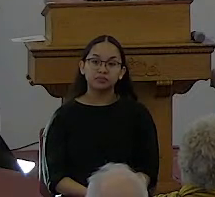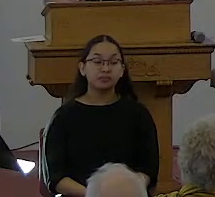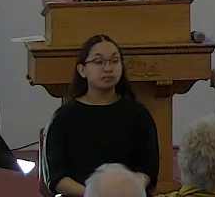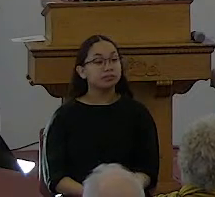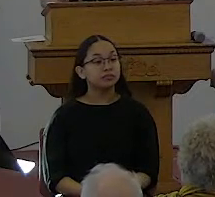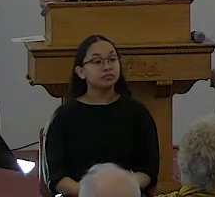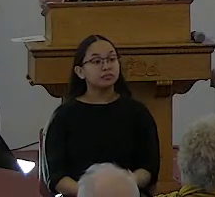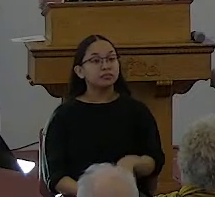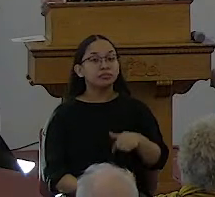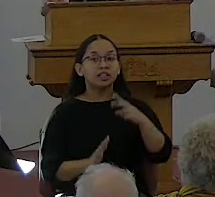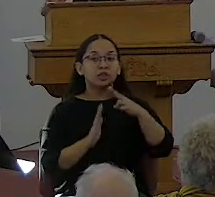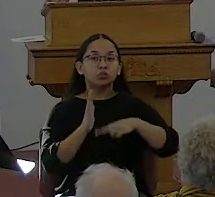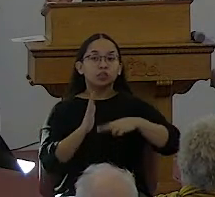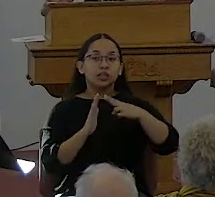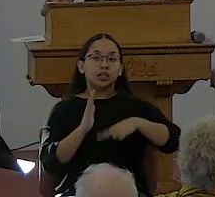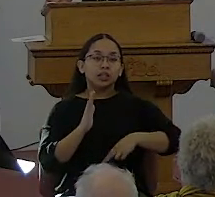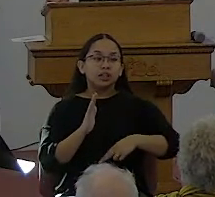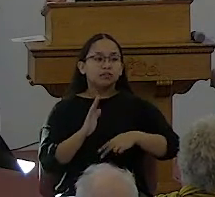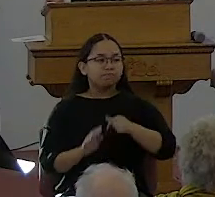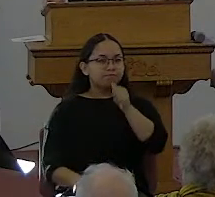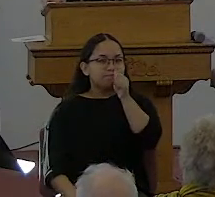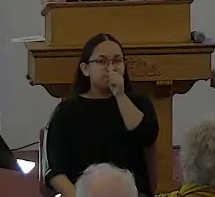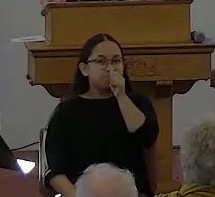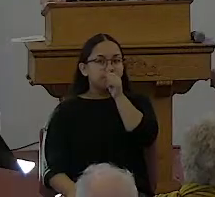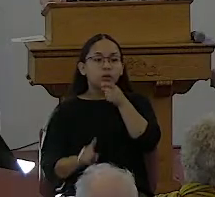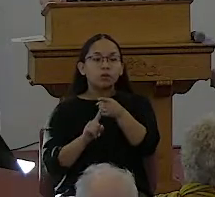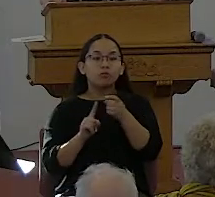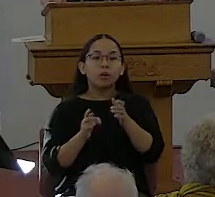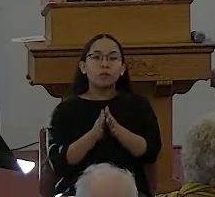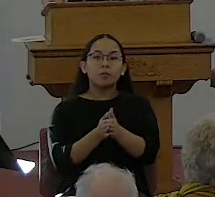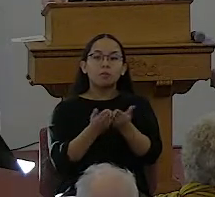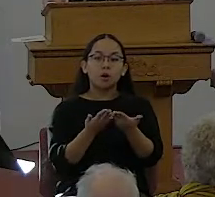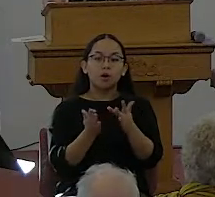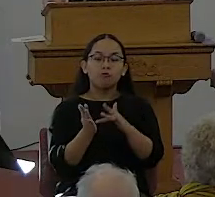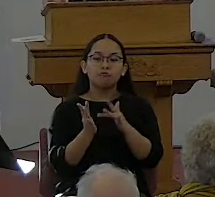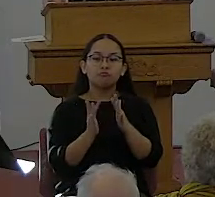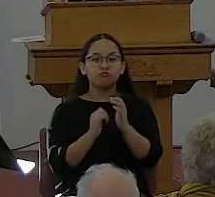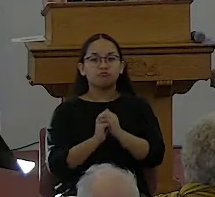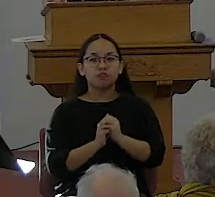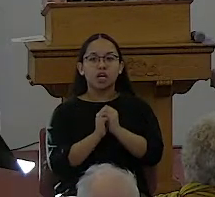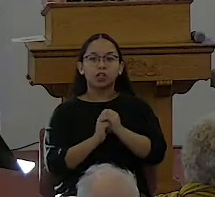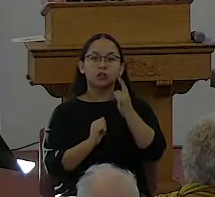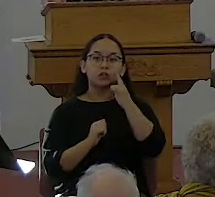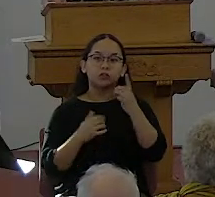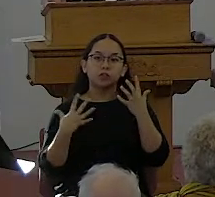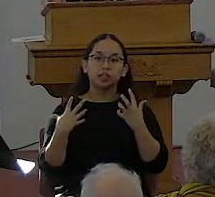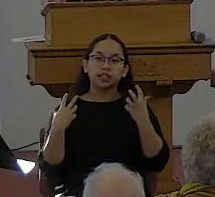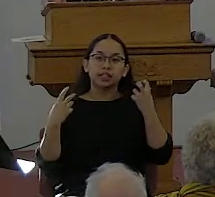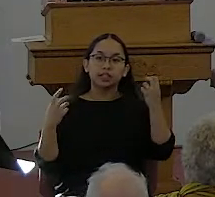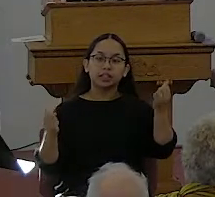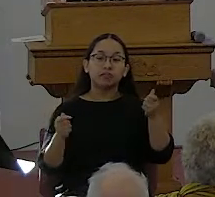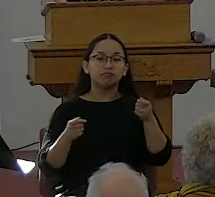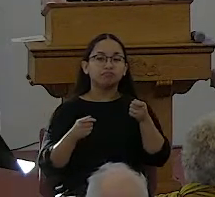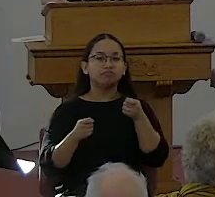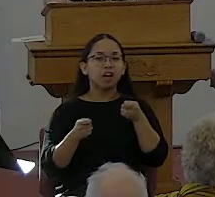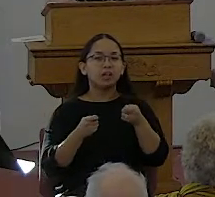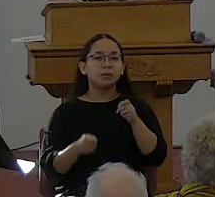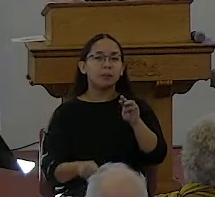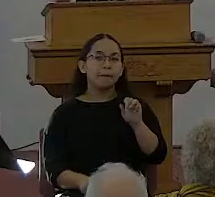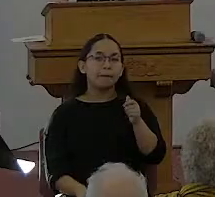This reading is an anonymous offering from the Book of Prayers for Healing, edited by Maggie Ullman Shannon.